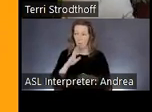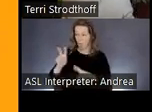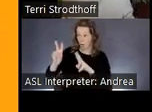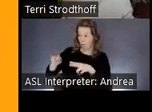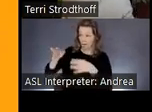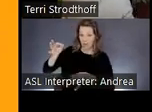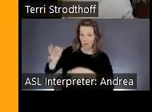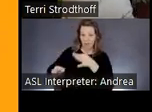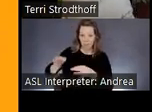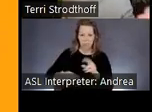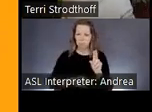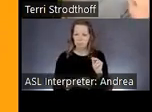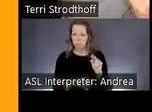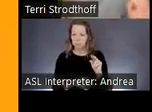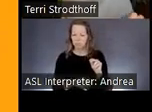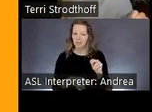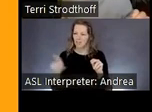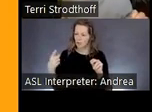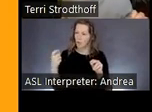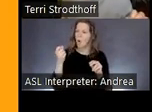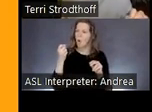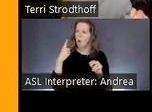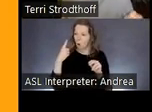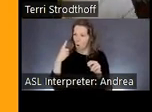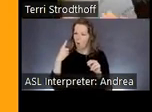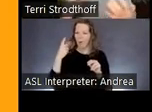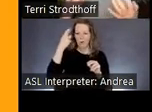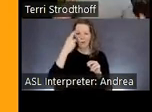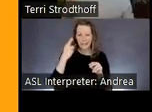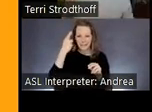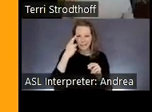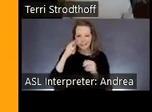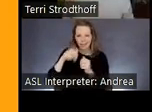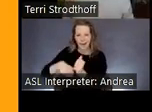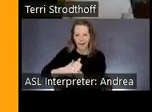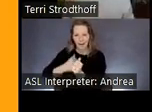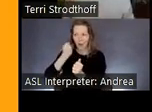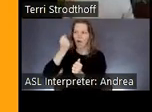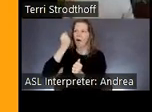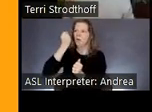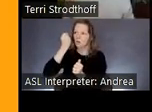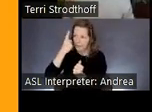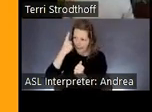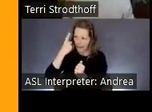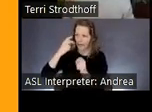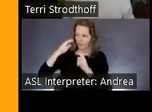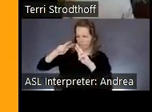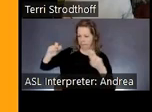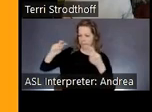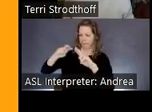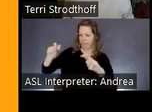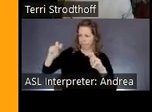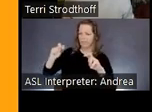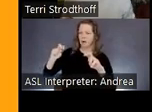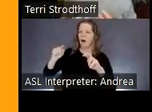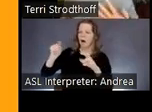however, for what a person shows up. It's an explanation. If I understand this behavior as rooted